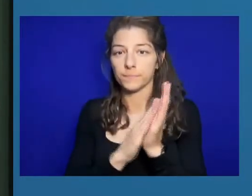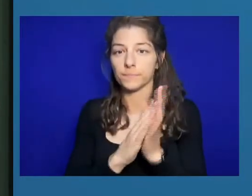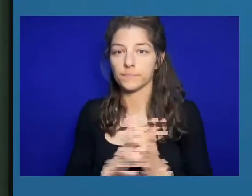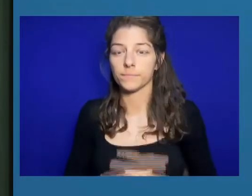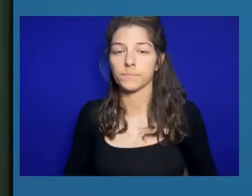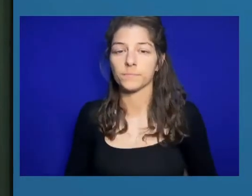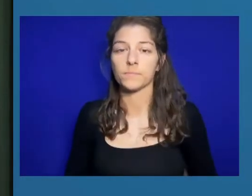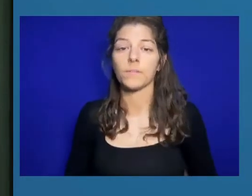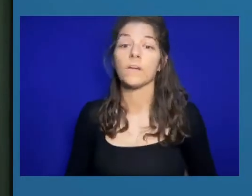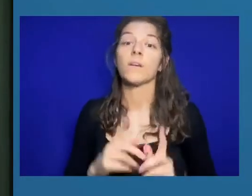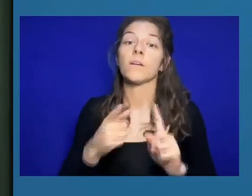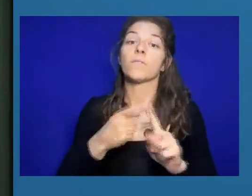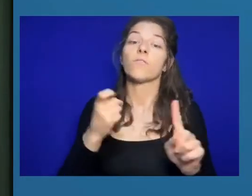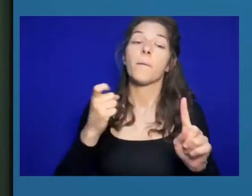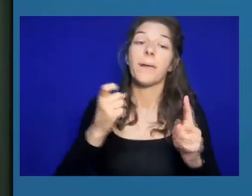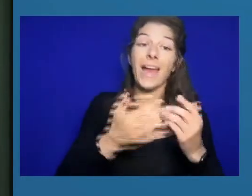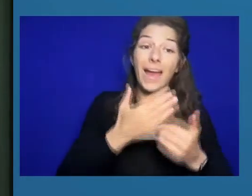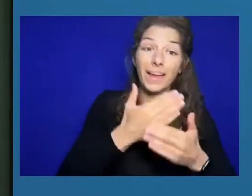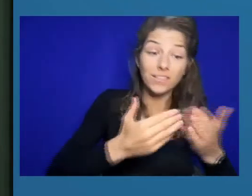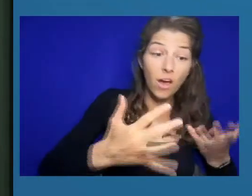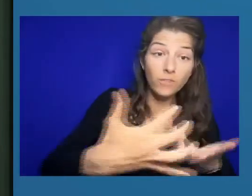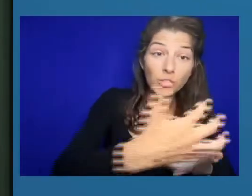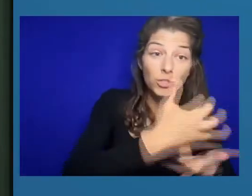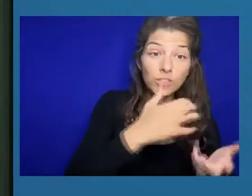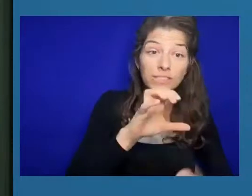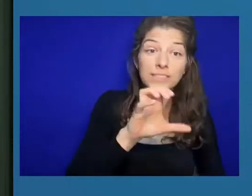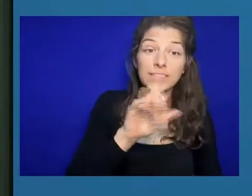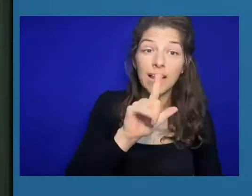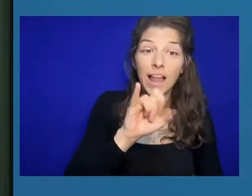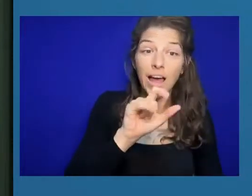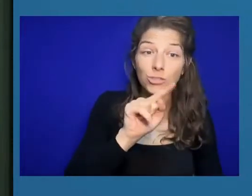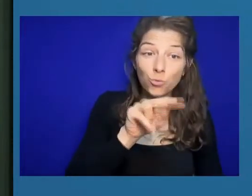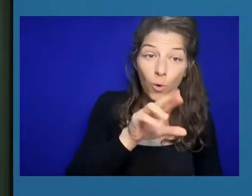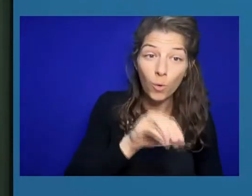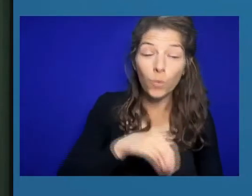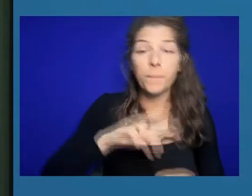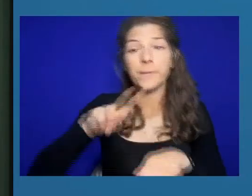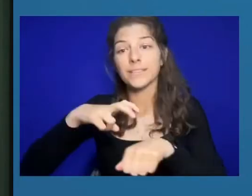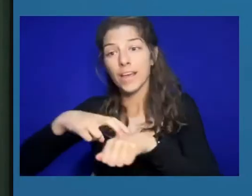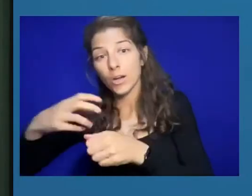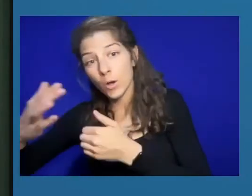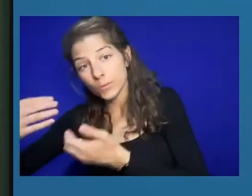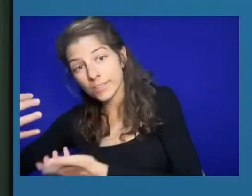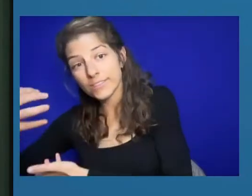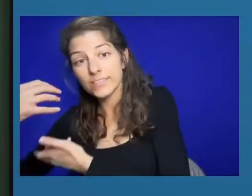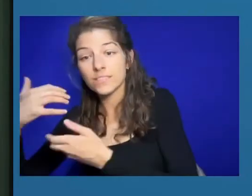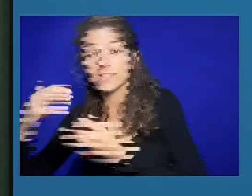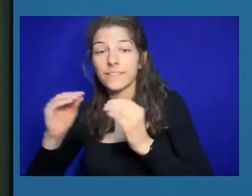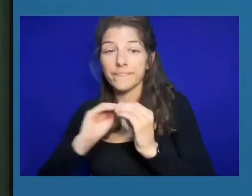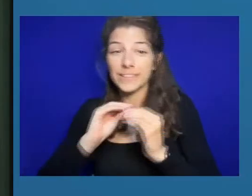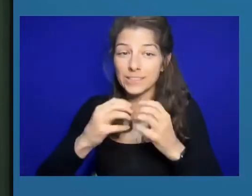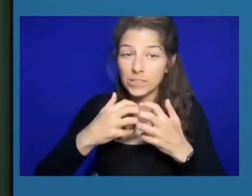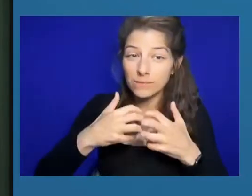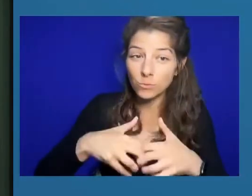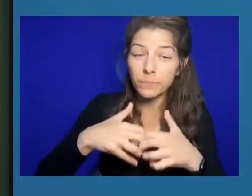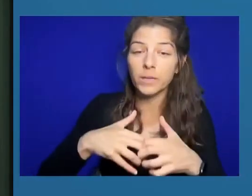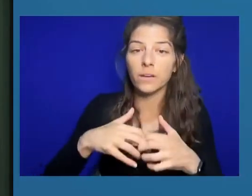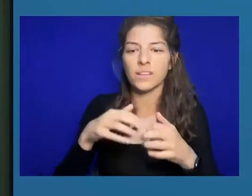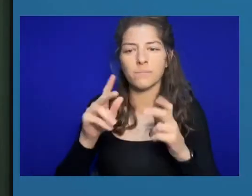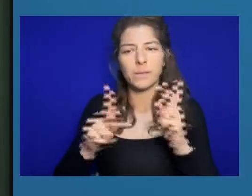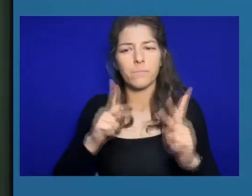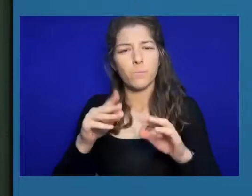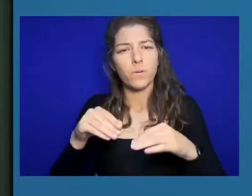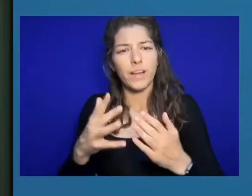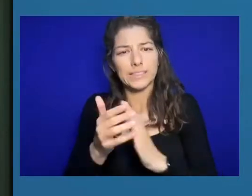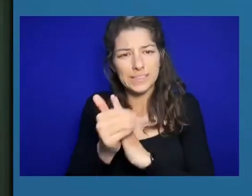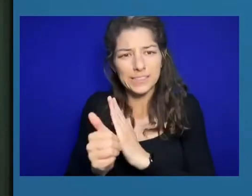From hand harvesting cilantro to packing potatoes, operating and repairing equipment, these individuals provide skilled,